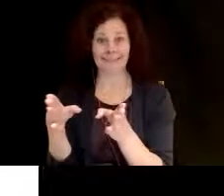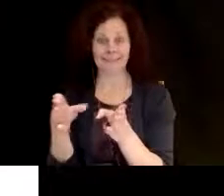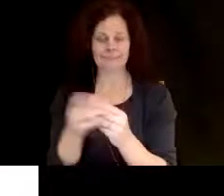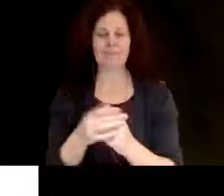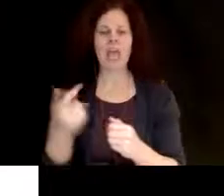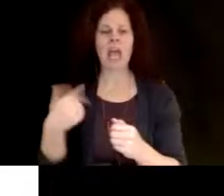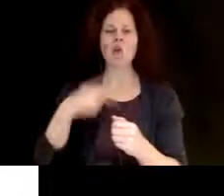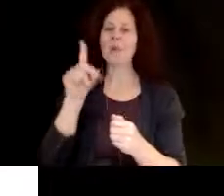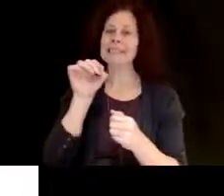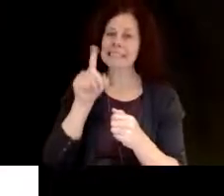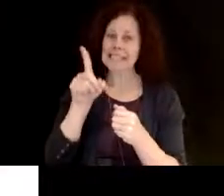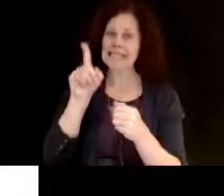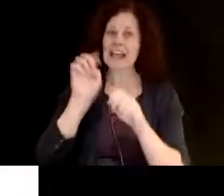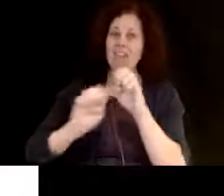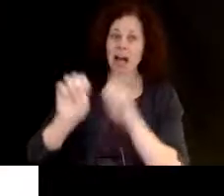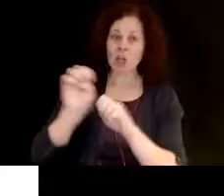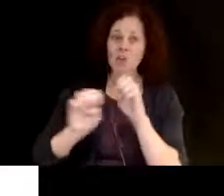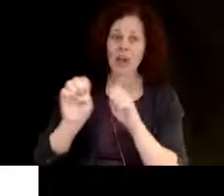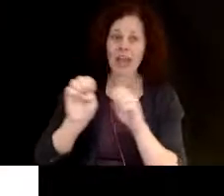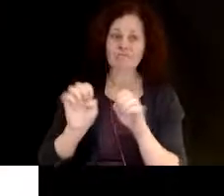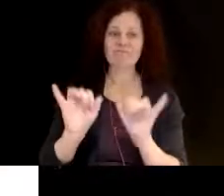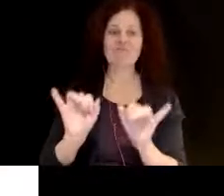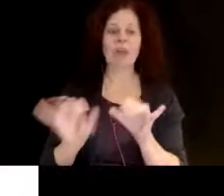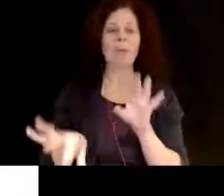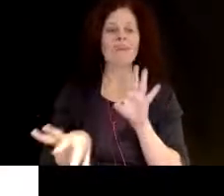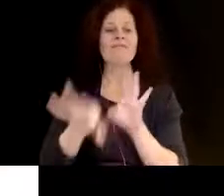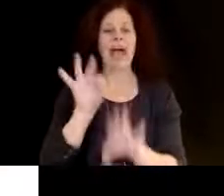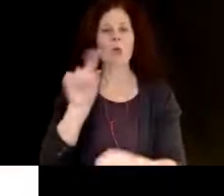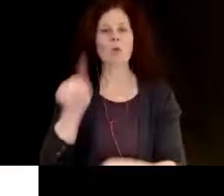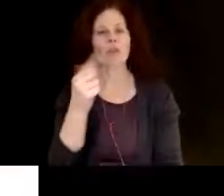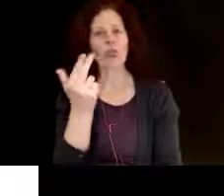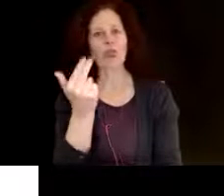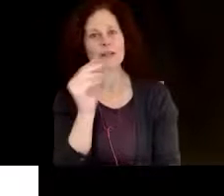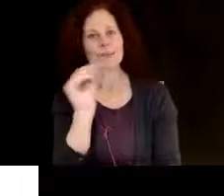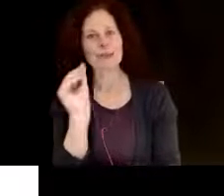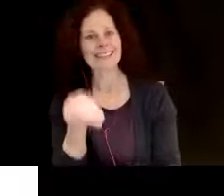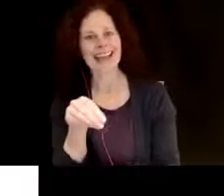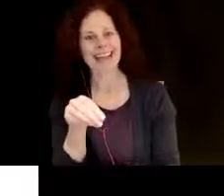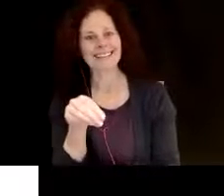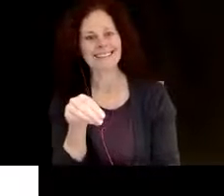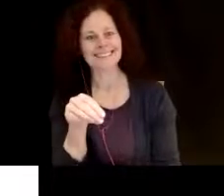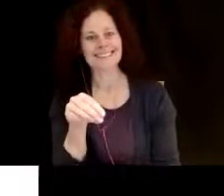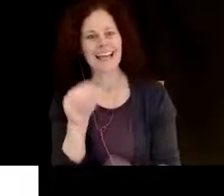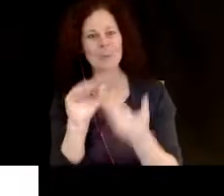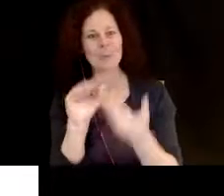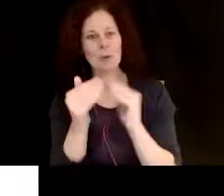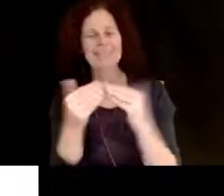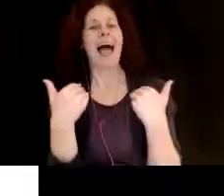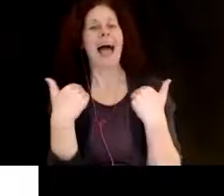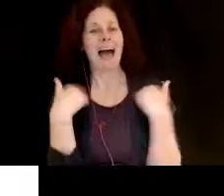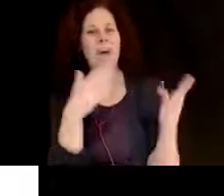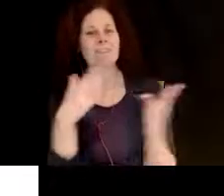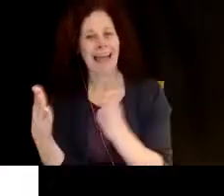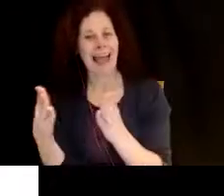only 13% of communities in the US have plans for pathways. And perhaps importantly, the quality of